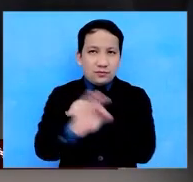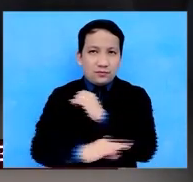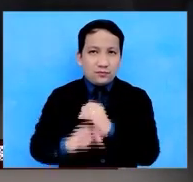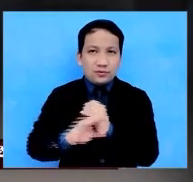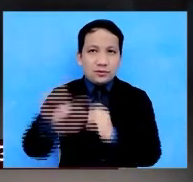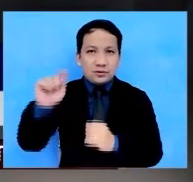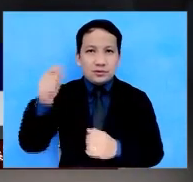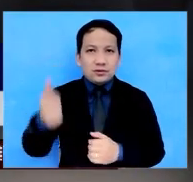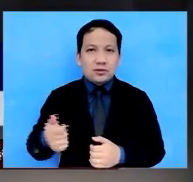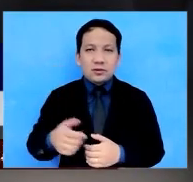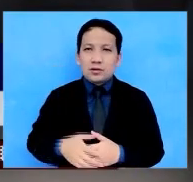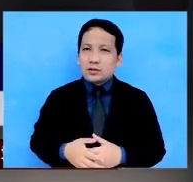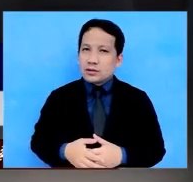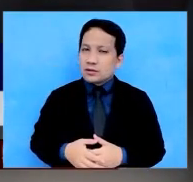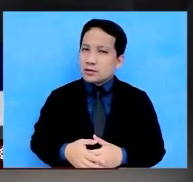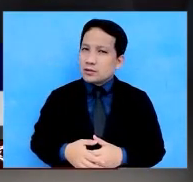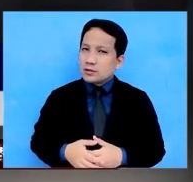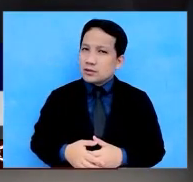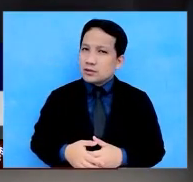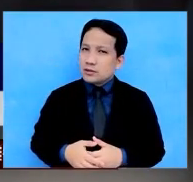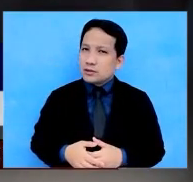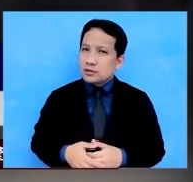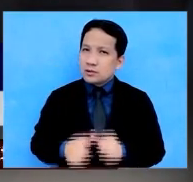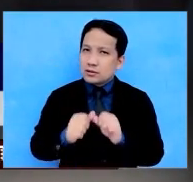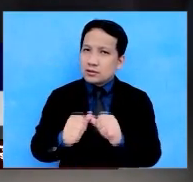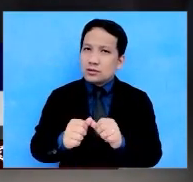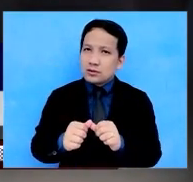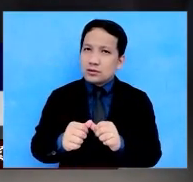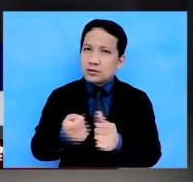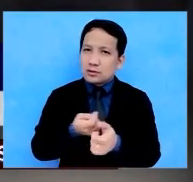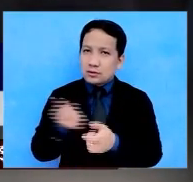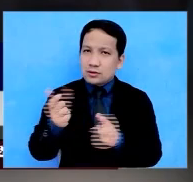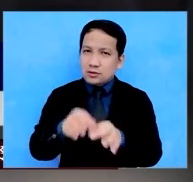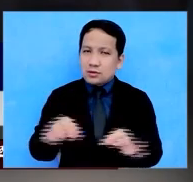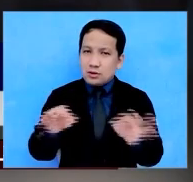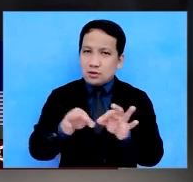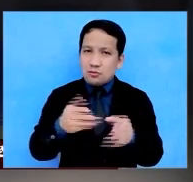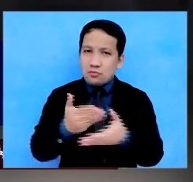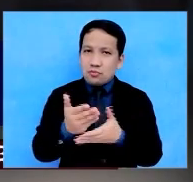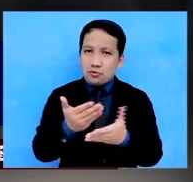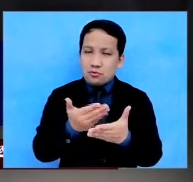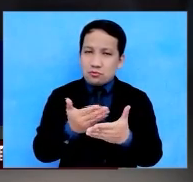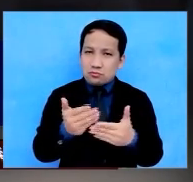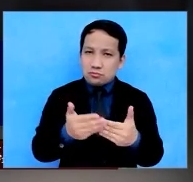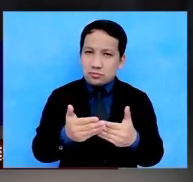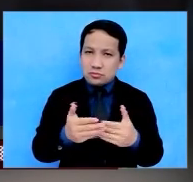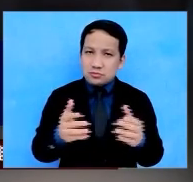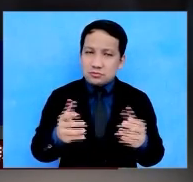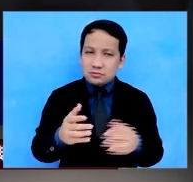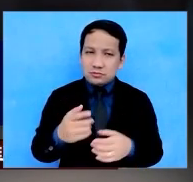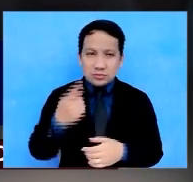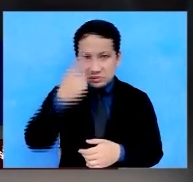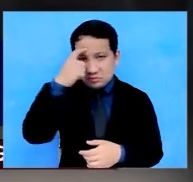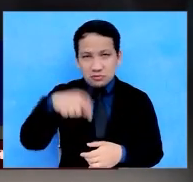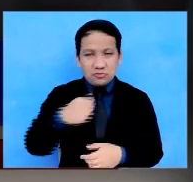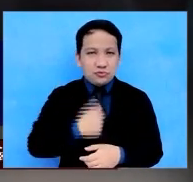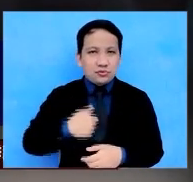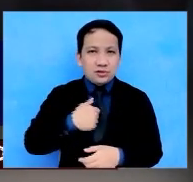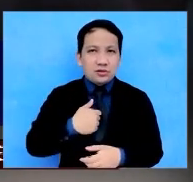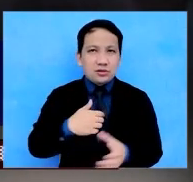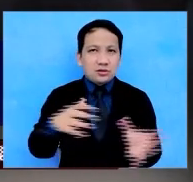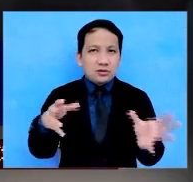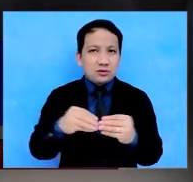in fact, that the best position would be to delete the economic provision, all of them from the Constitution, and reset this